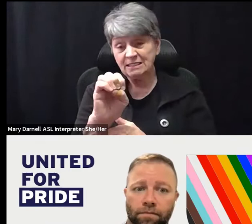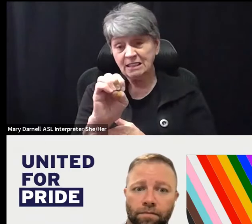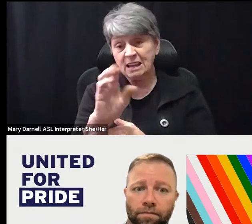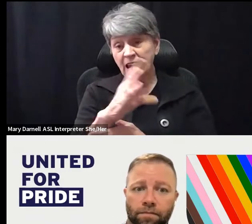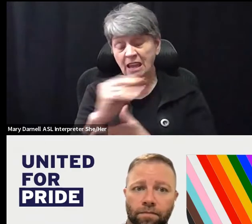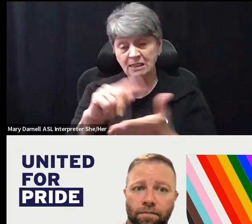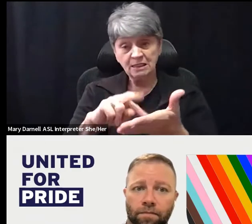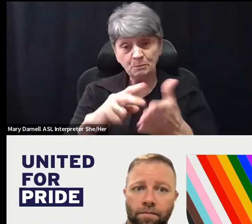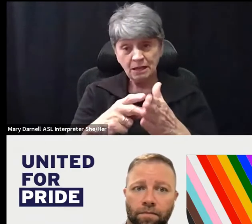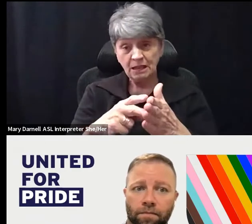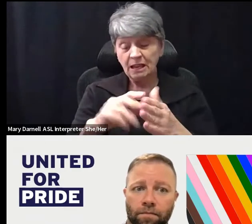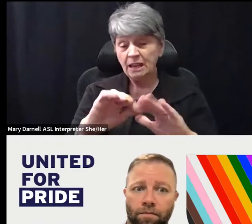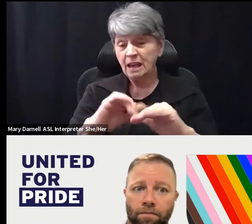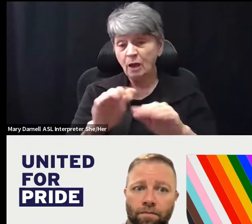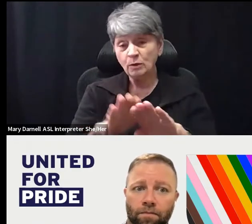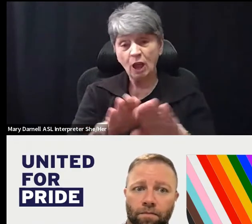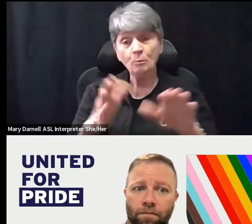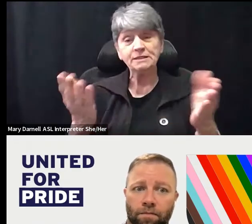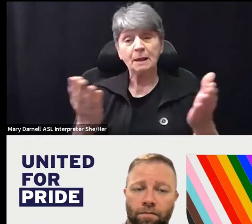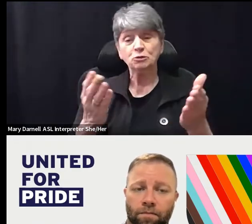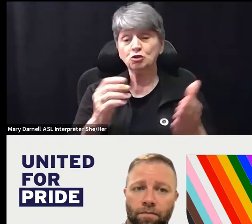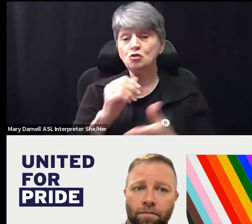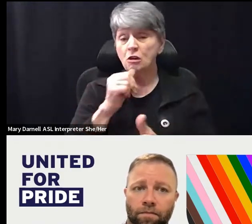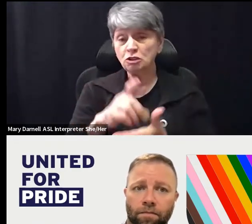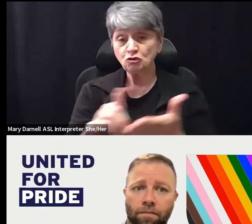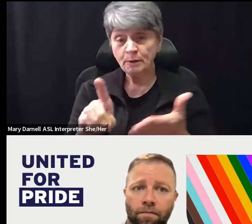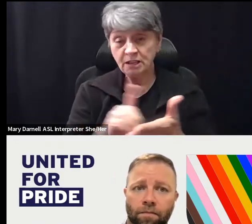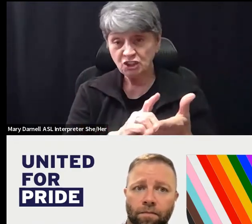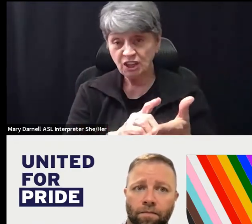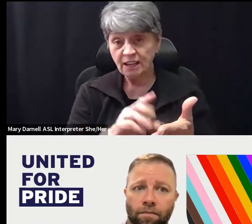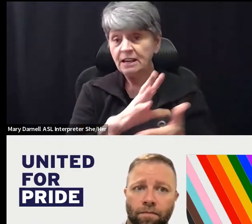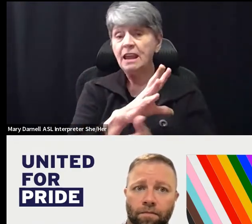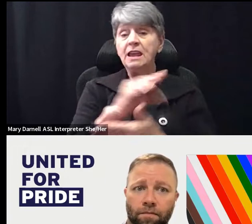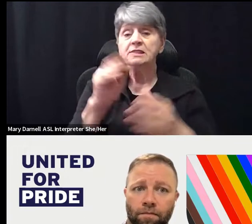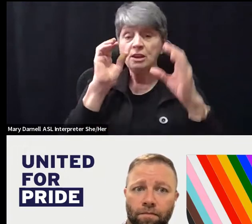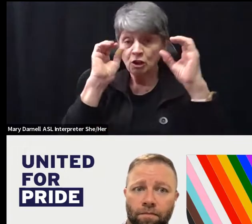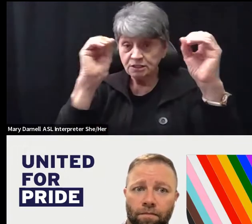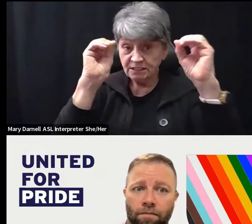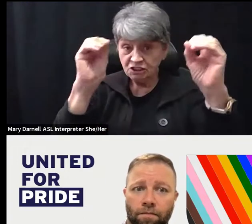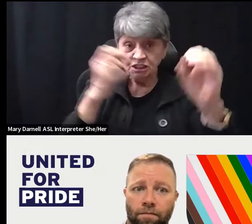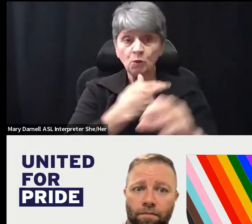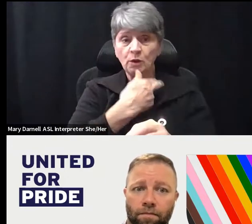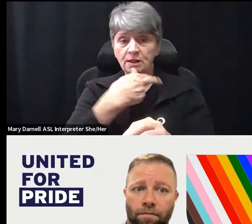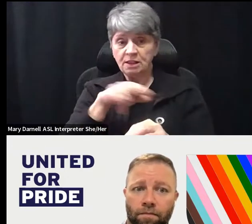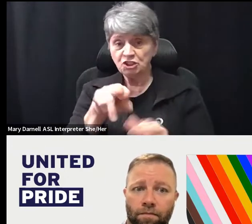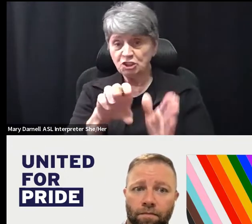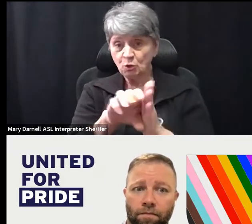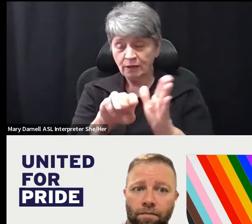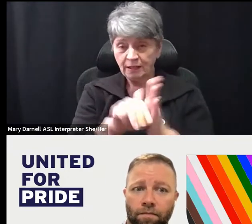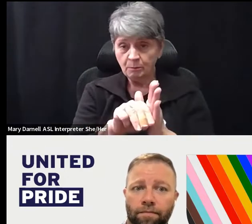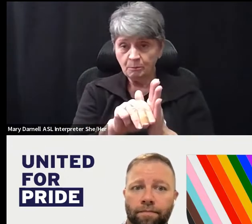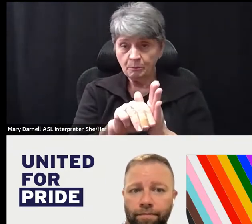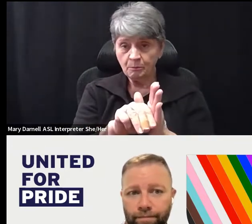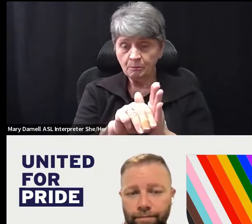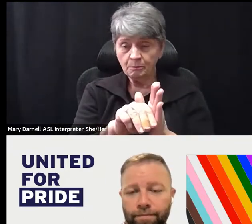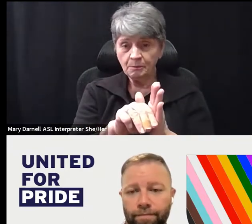for non-discrimination and the fact that they are teaching religious curriculum. I don't know how you save that, right?